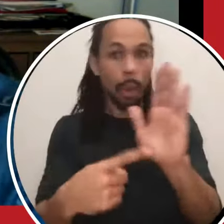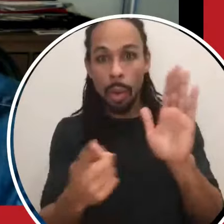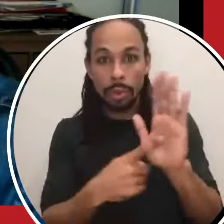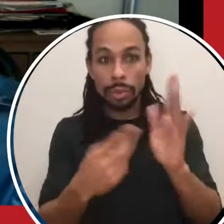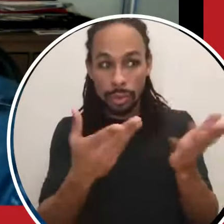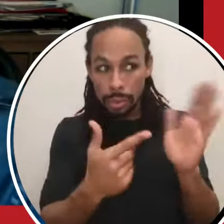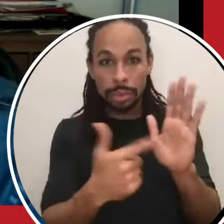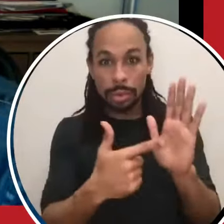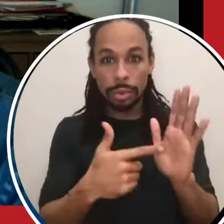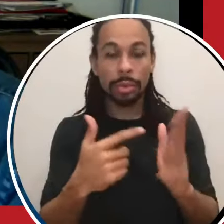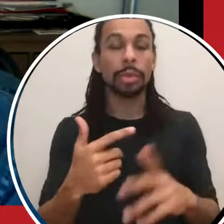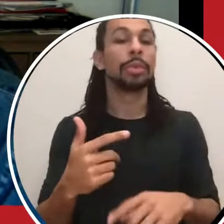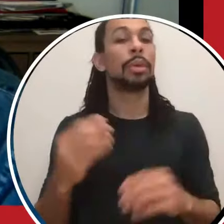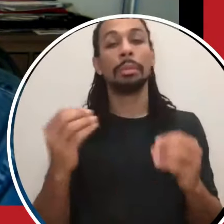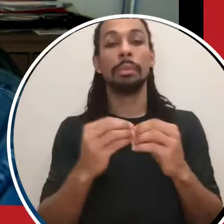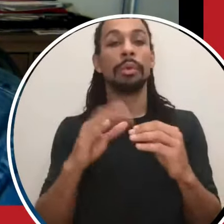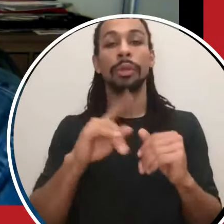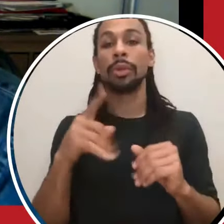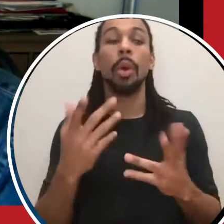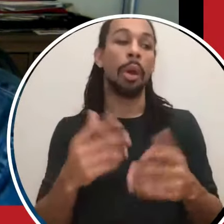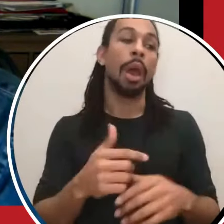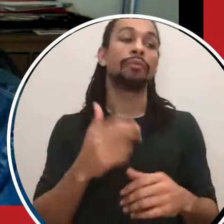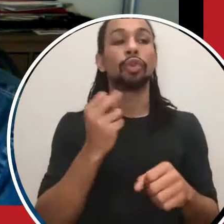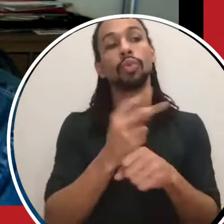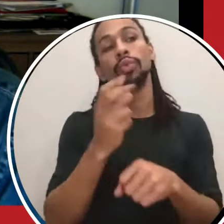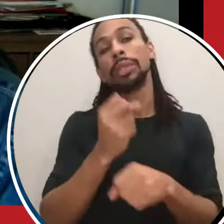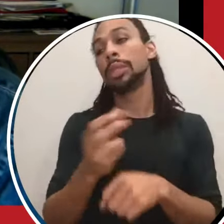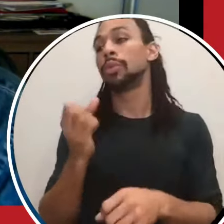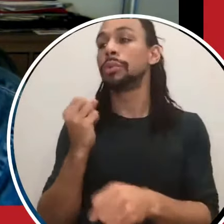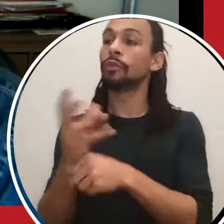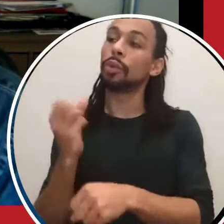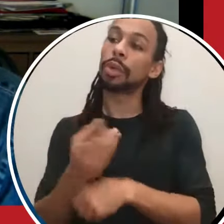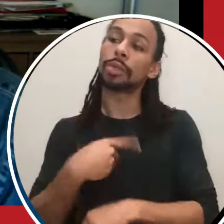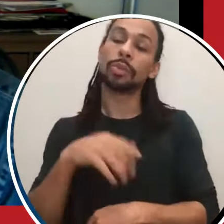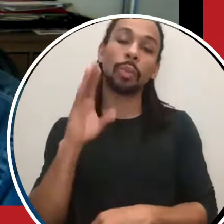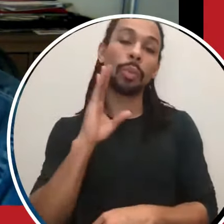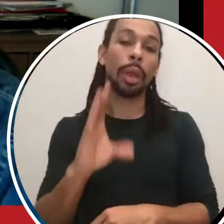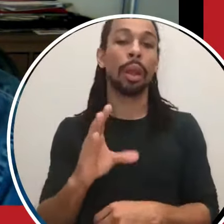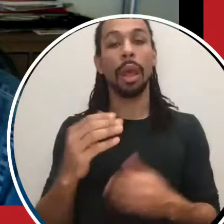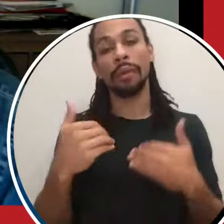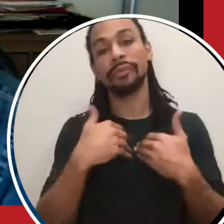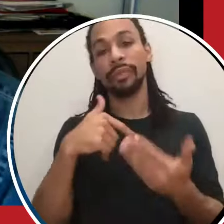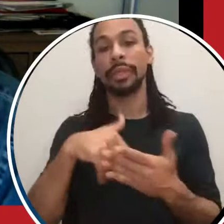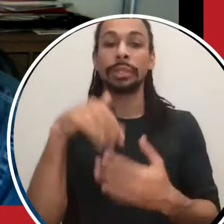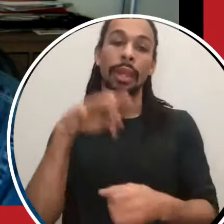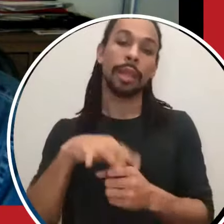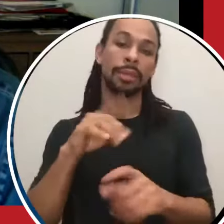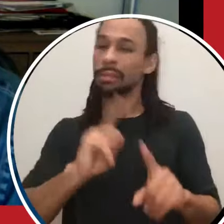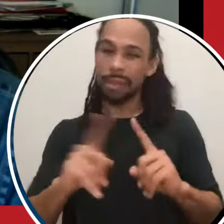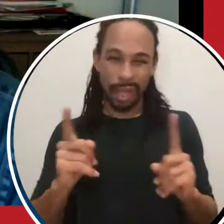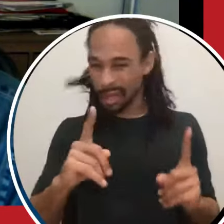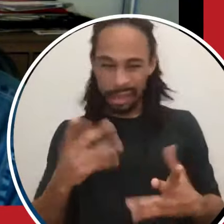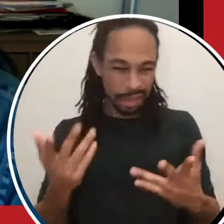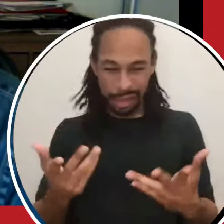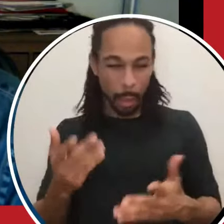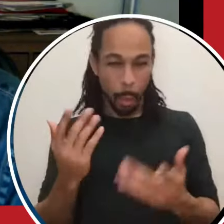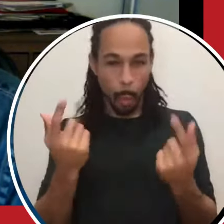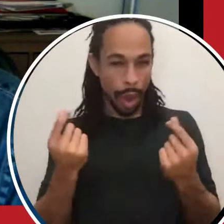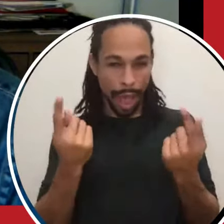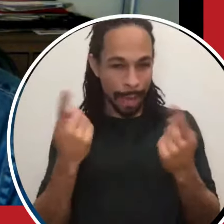or every 4 years, we're going to have this election. We got to go all in to make sure this person gets elected. What happens after that? It's